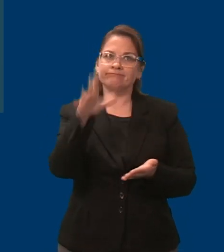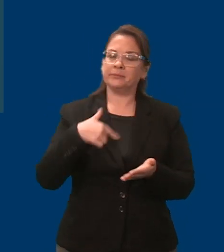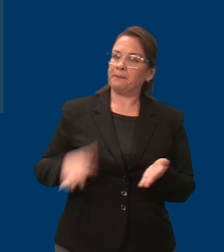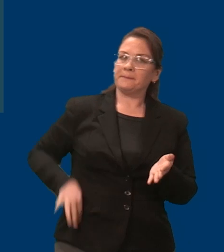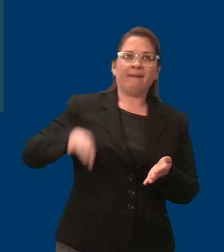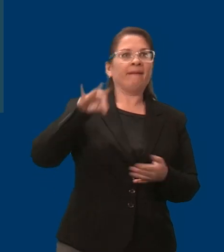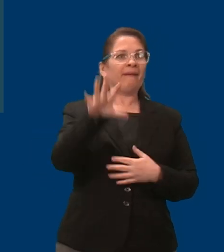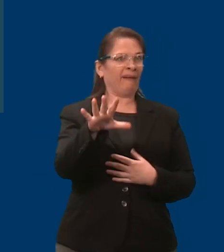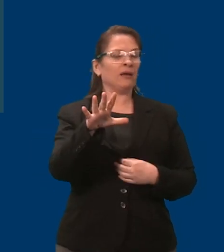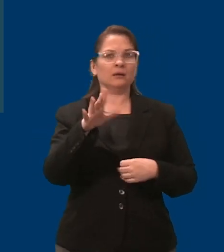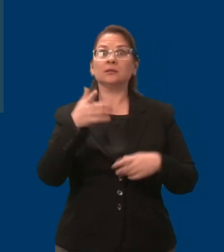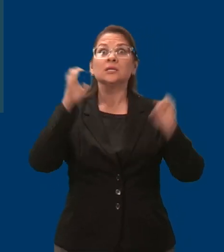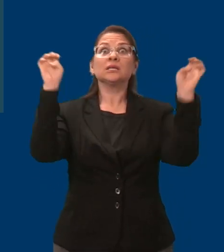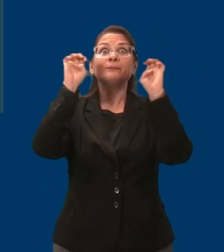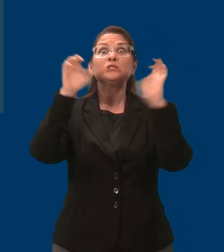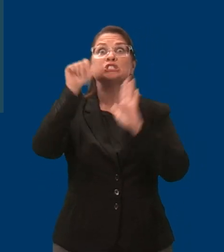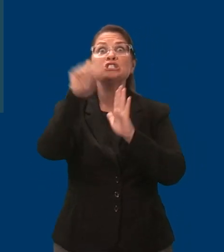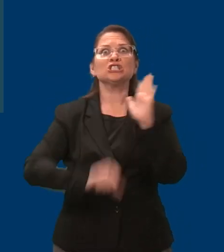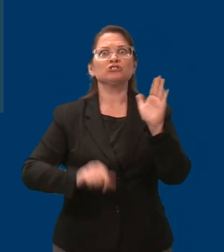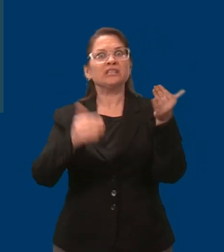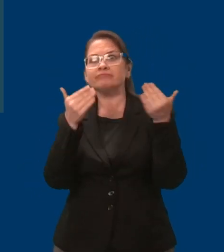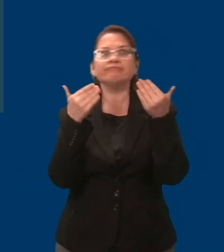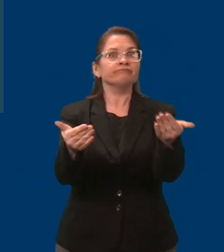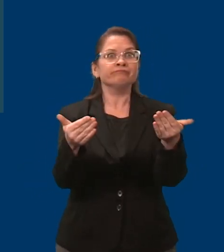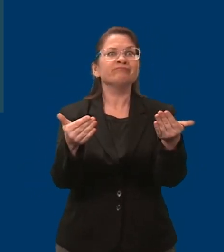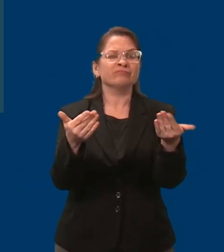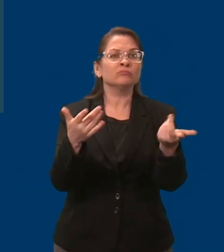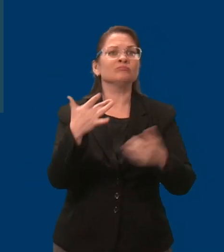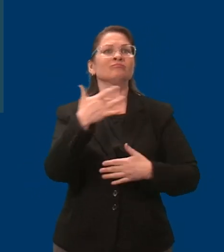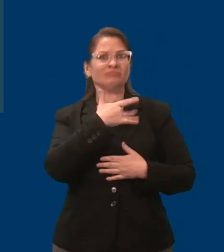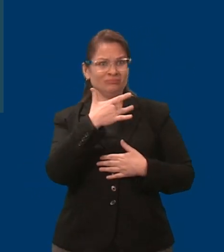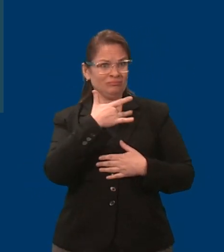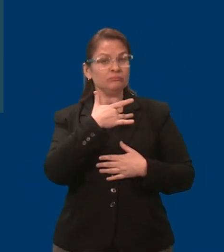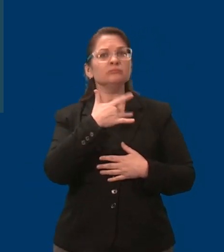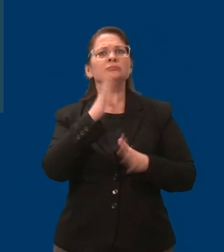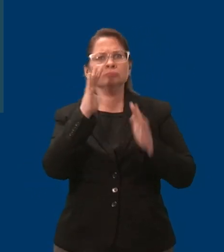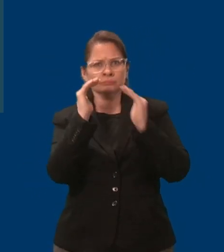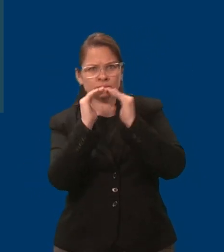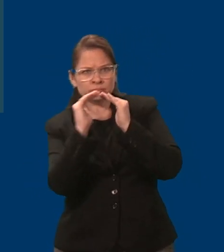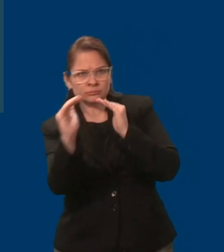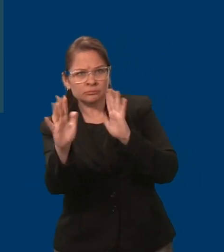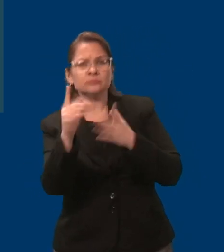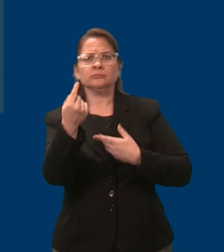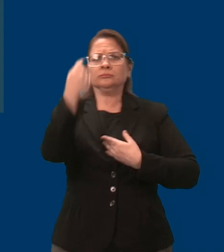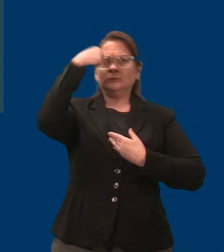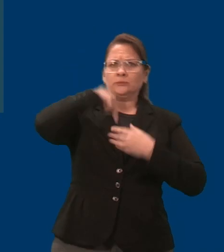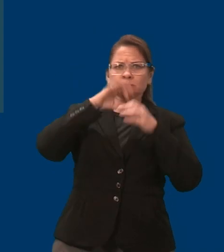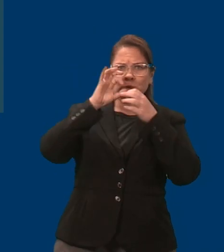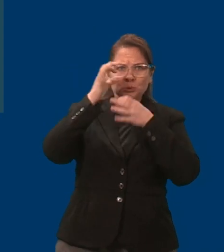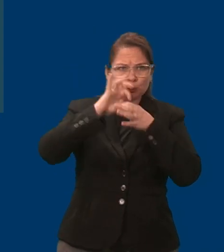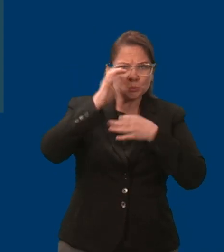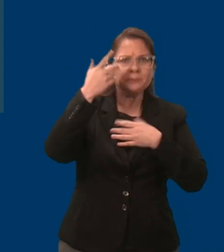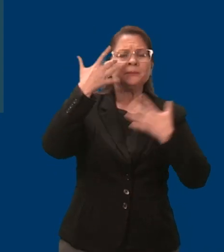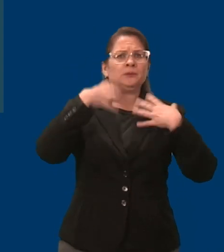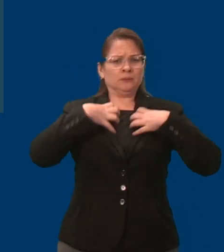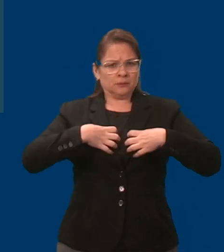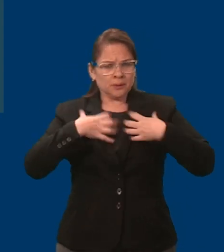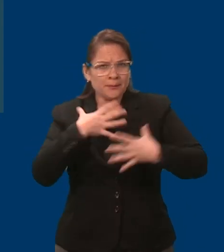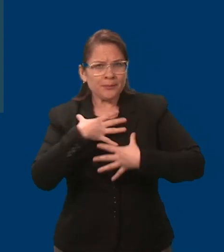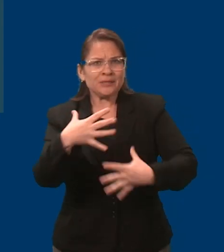hospital, where they stabilized his heart, put in a G-tube for feeding, and later on a trach for him to breathe. Then we just